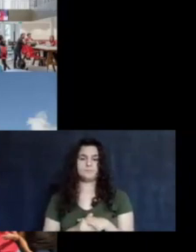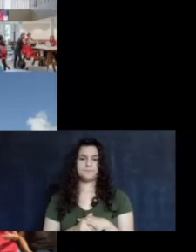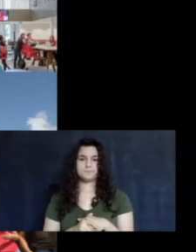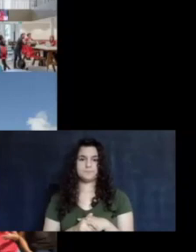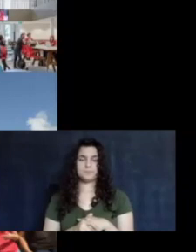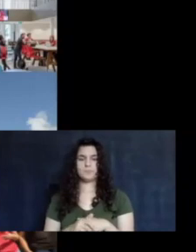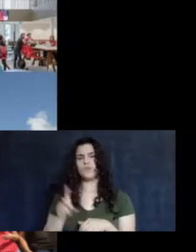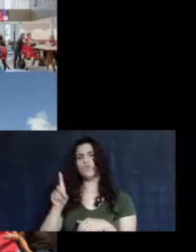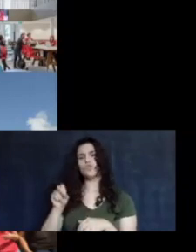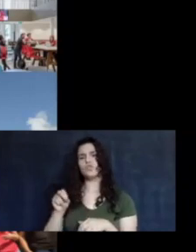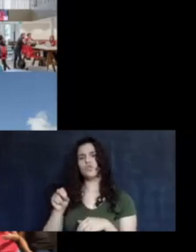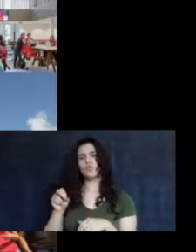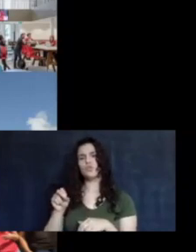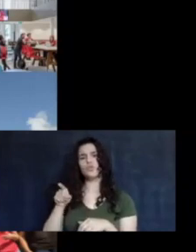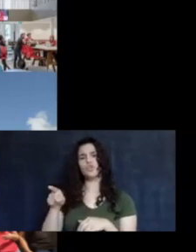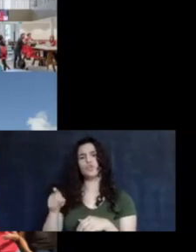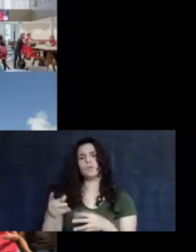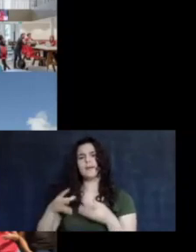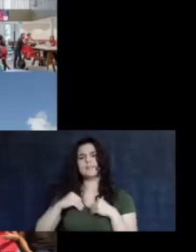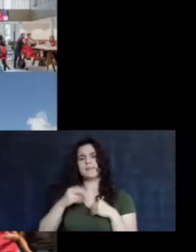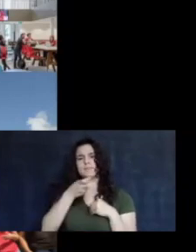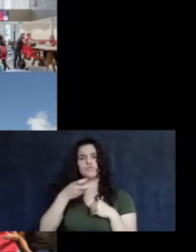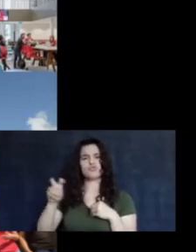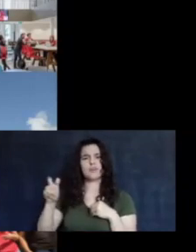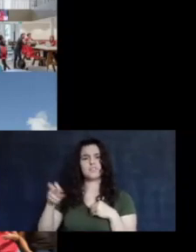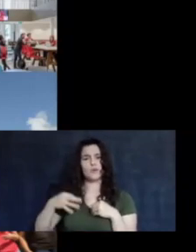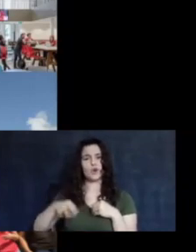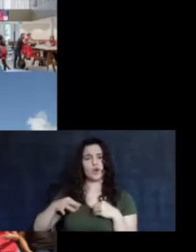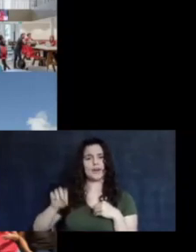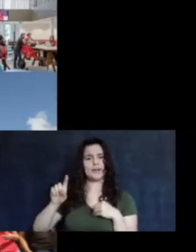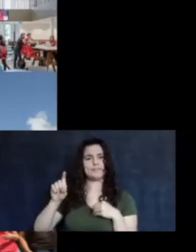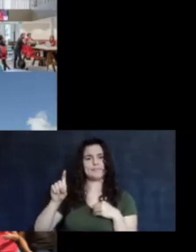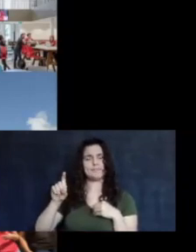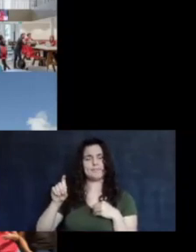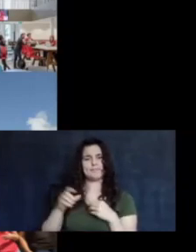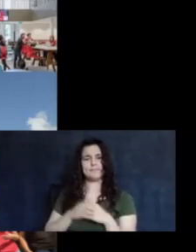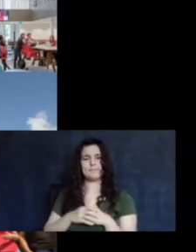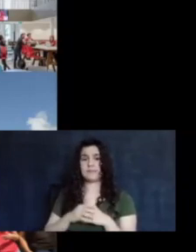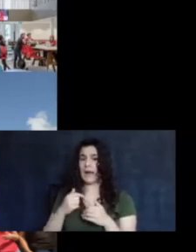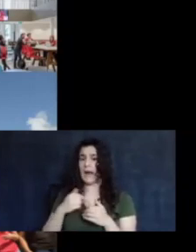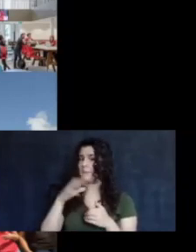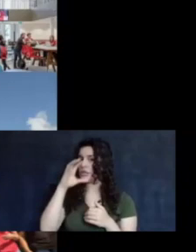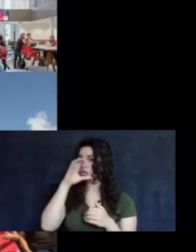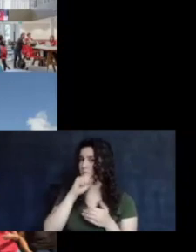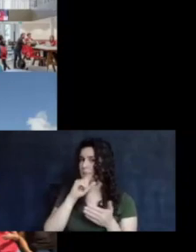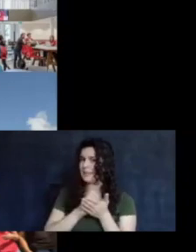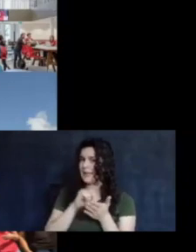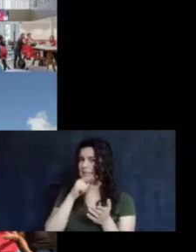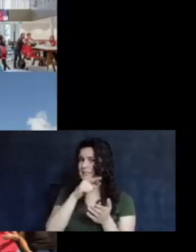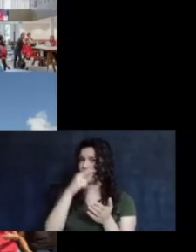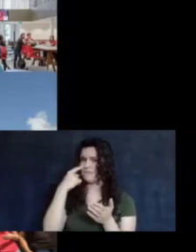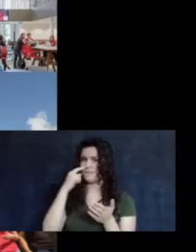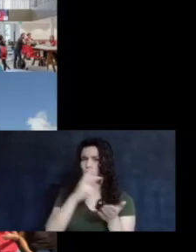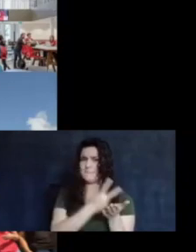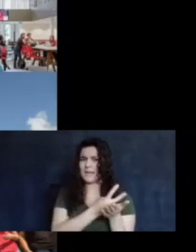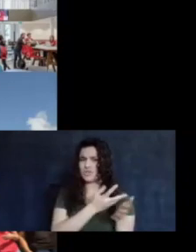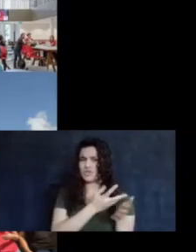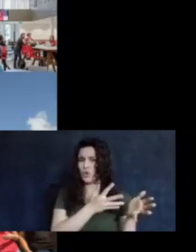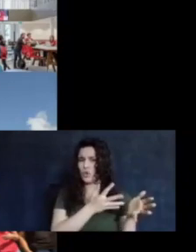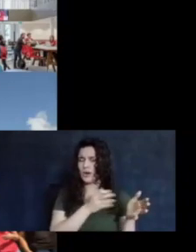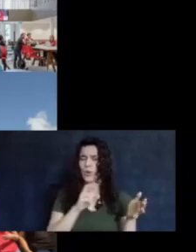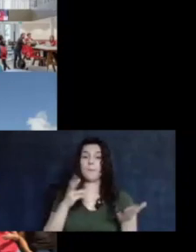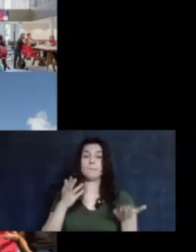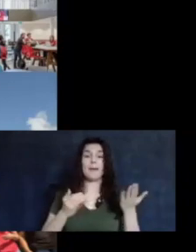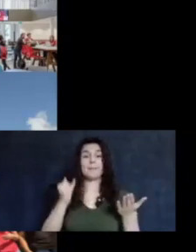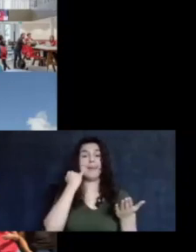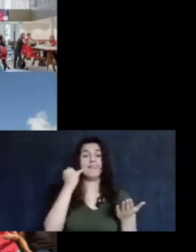Do you all take transfer credit? So I'm assuming that this is like if you have a master's degree already, or maybe if you started